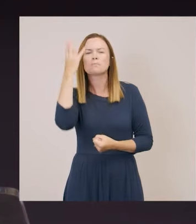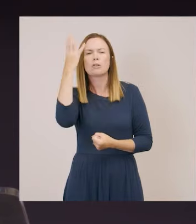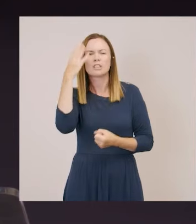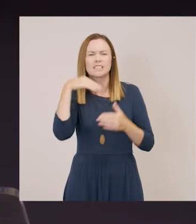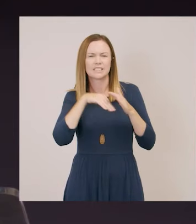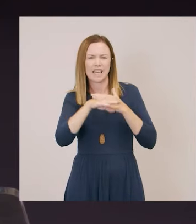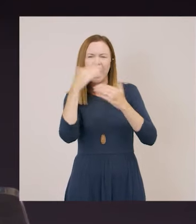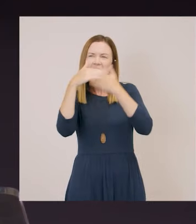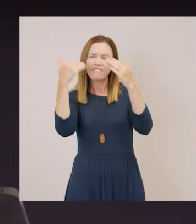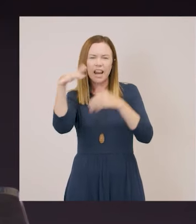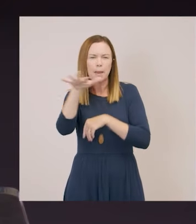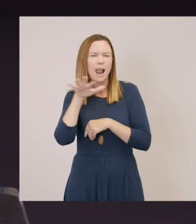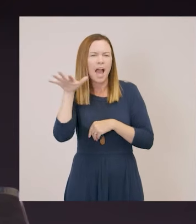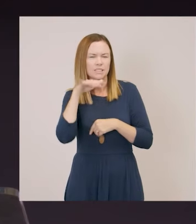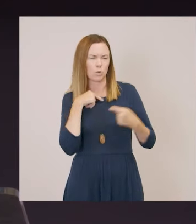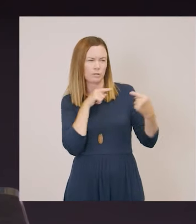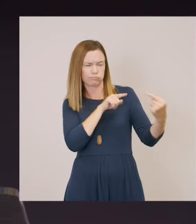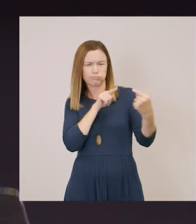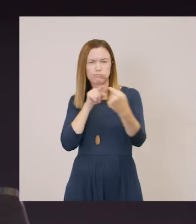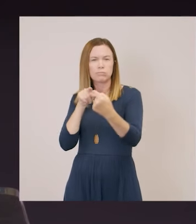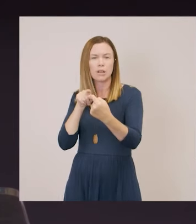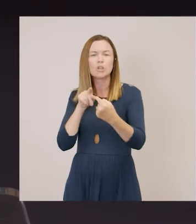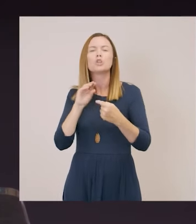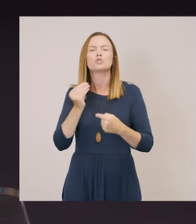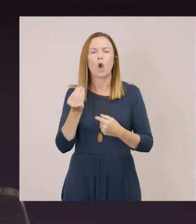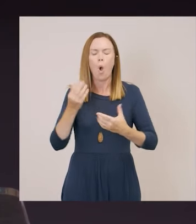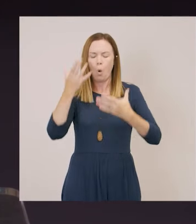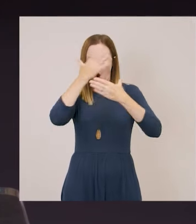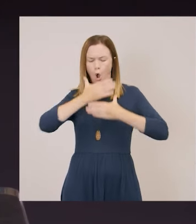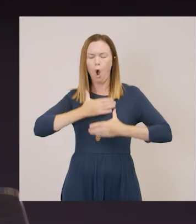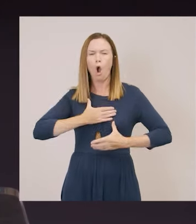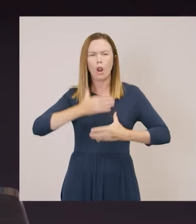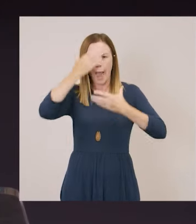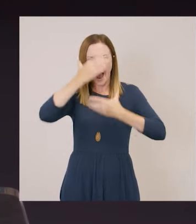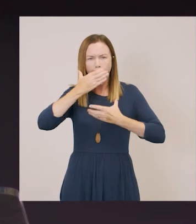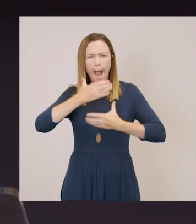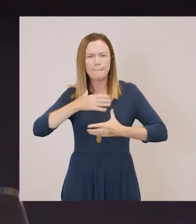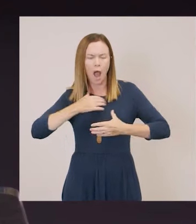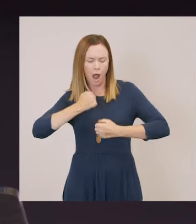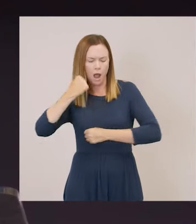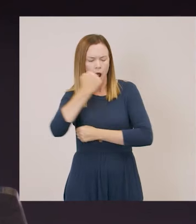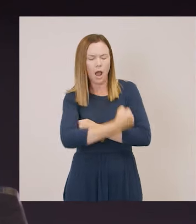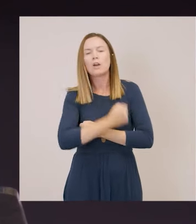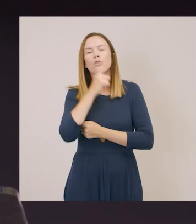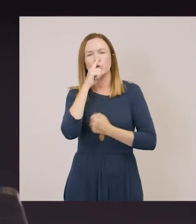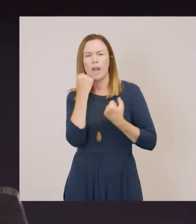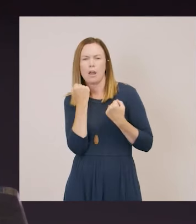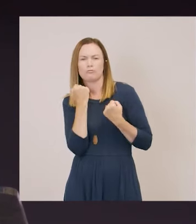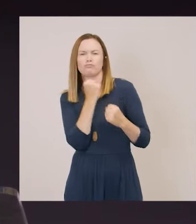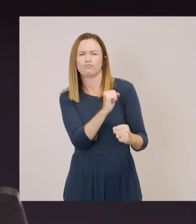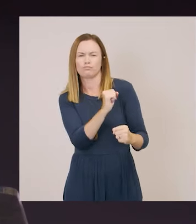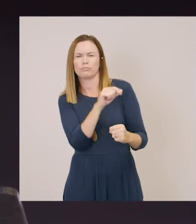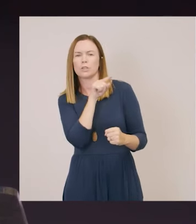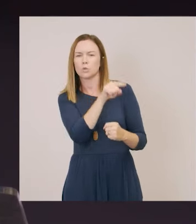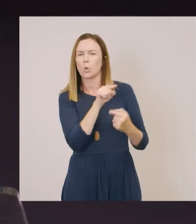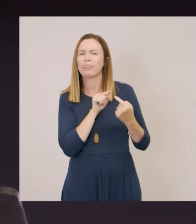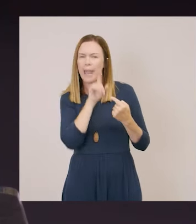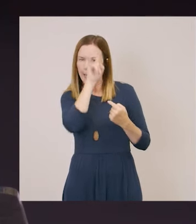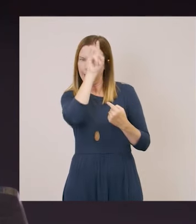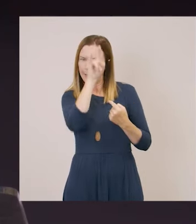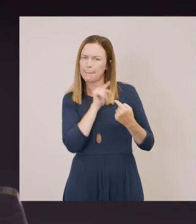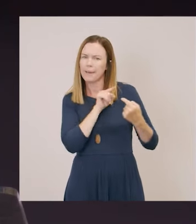heavenly places. Therefore, put on every single piece of armor so that you'll be able to resist the enemy in the time of evil.